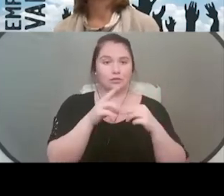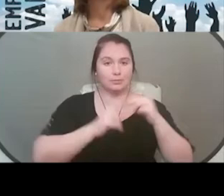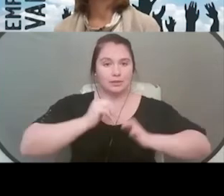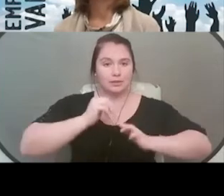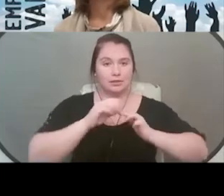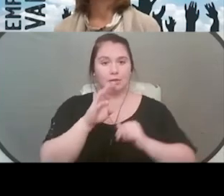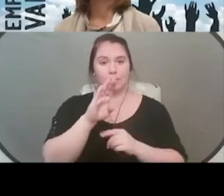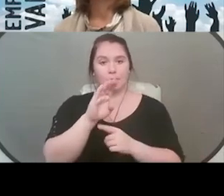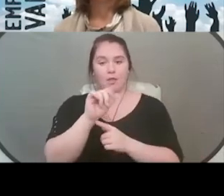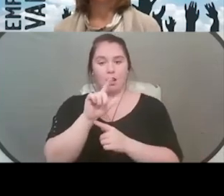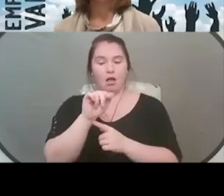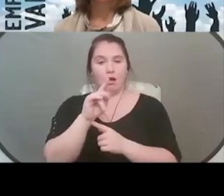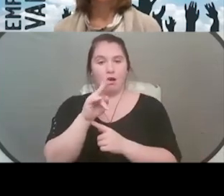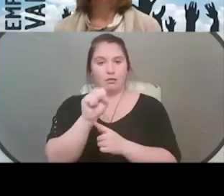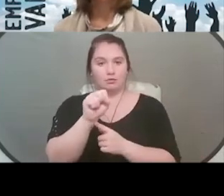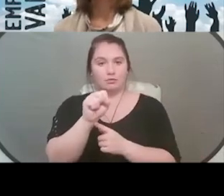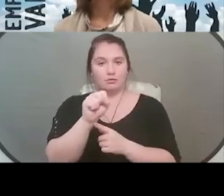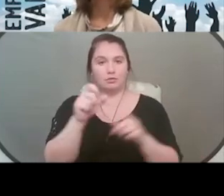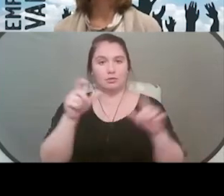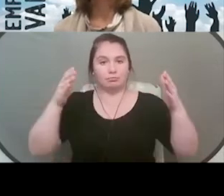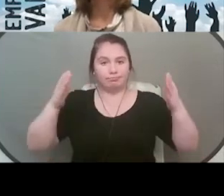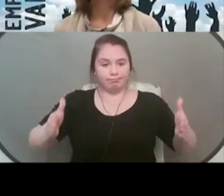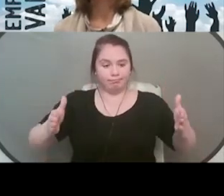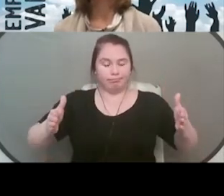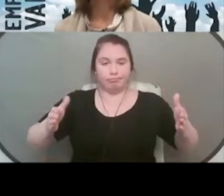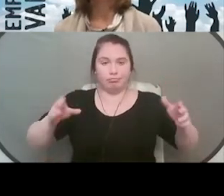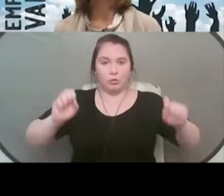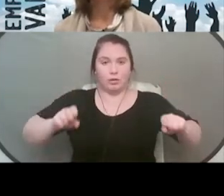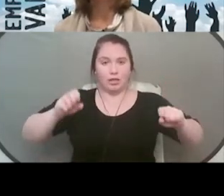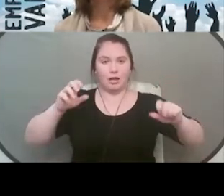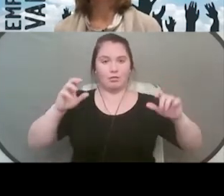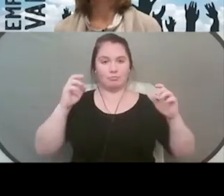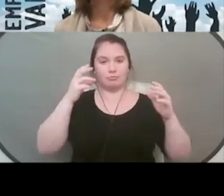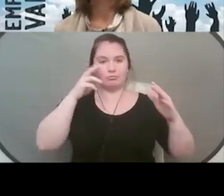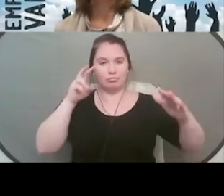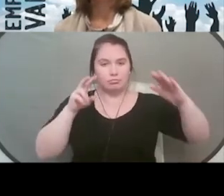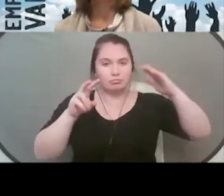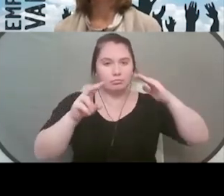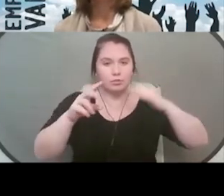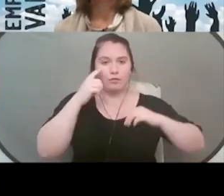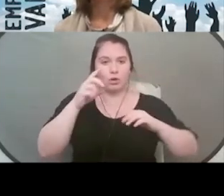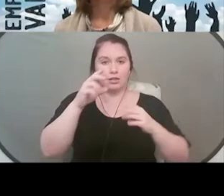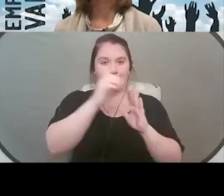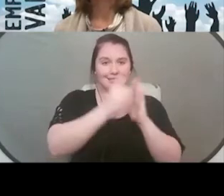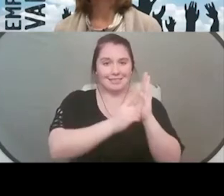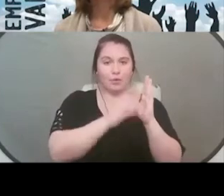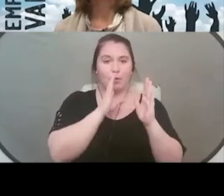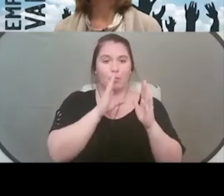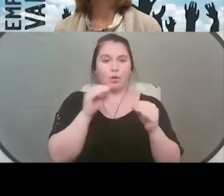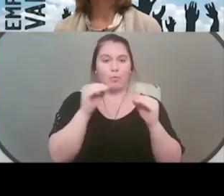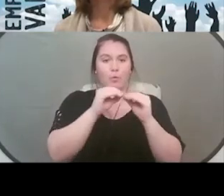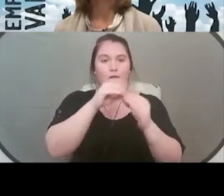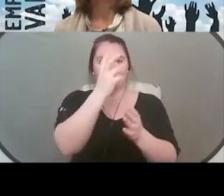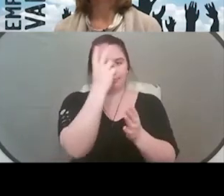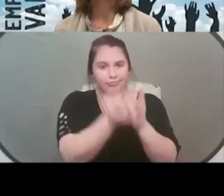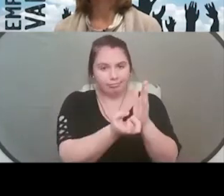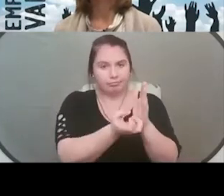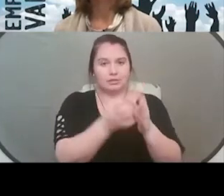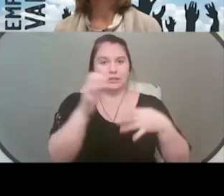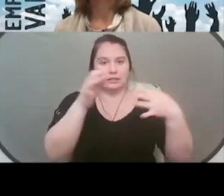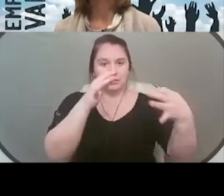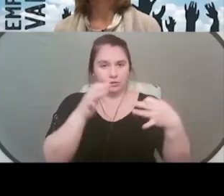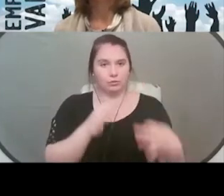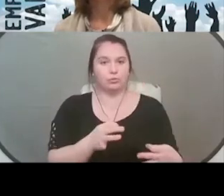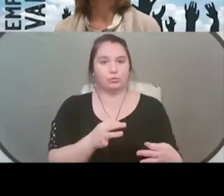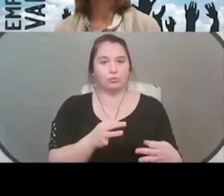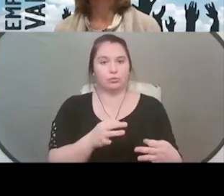so once we engage them for design, then we start getting into the details. And so then they will